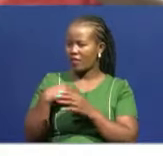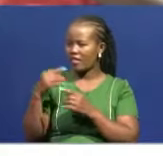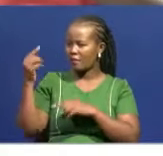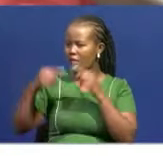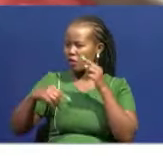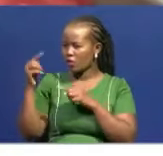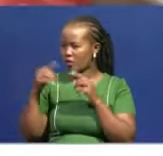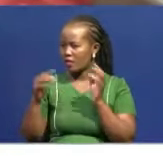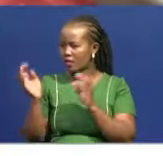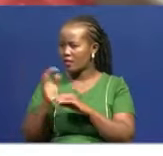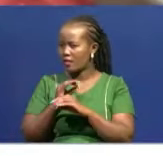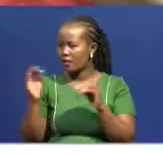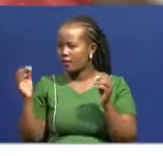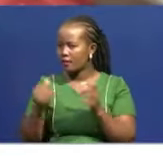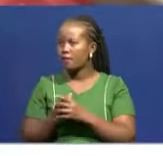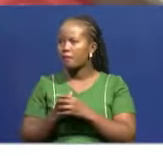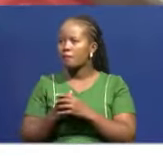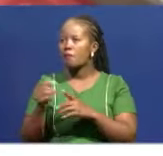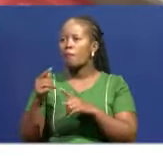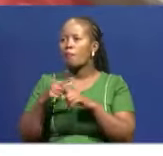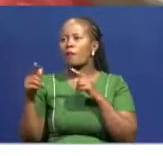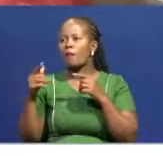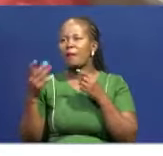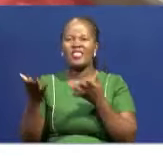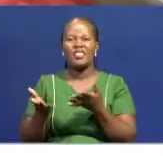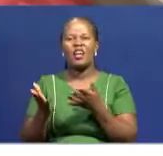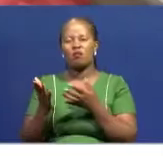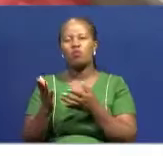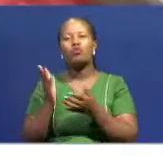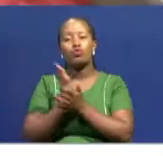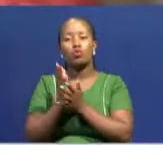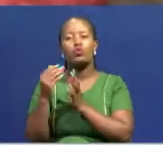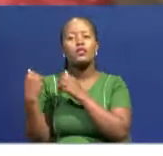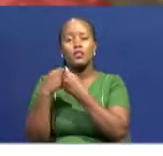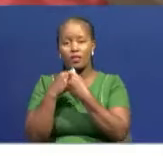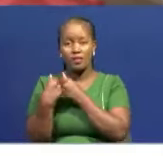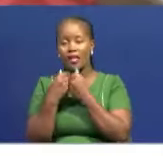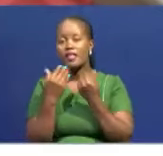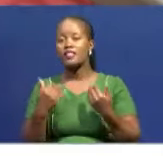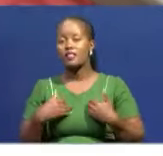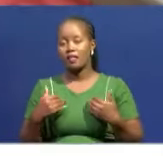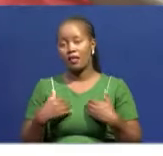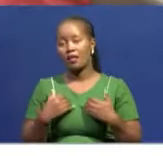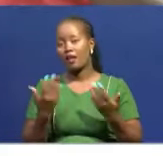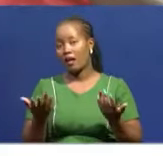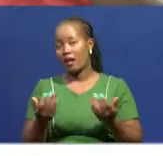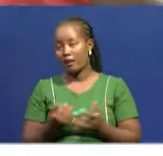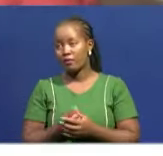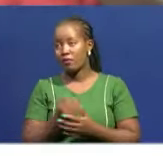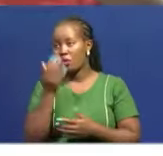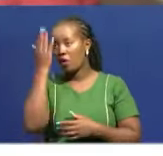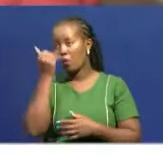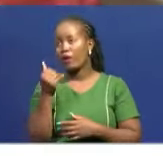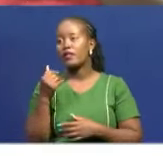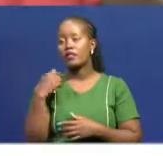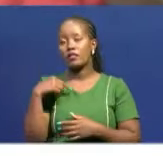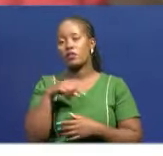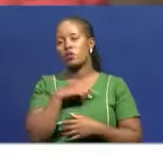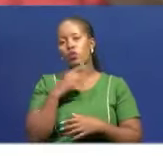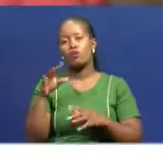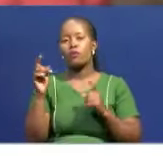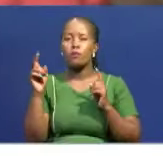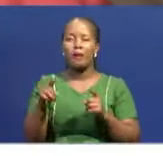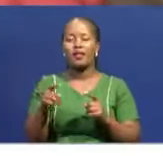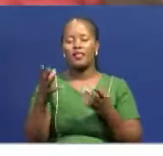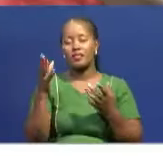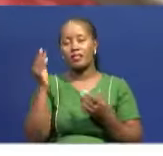Lineouts, I'd say, are still a challenge for us even under these conditions because we'll have to still learn how to throw